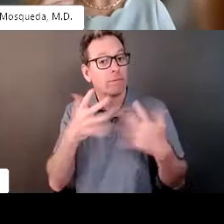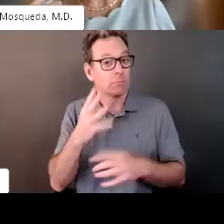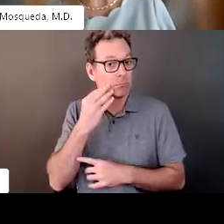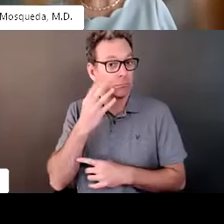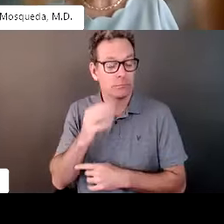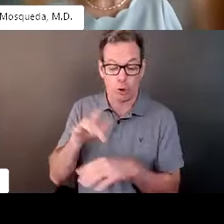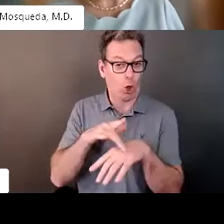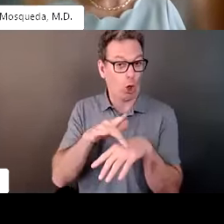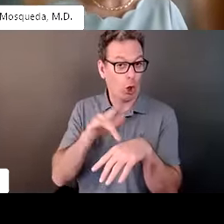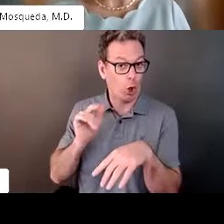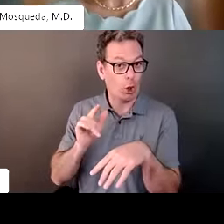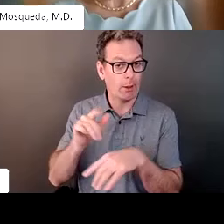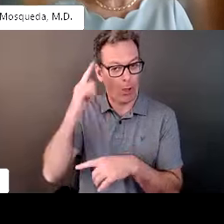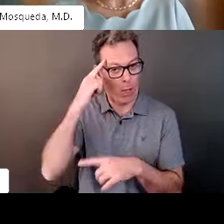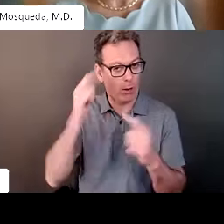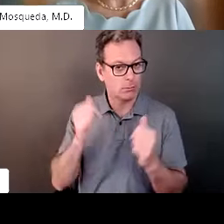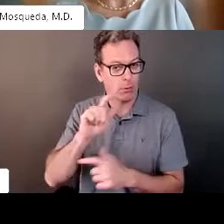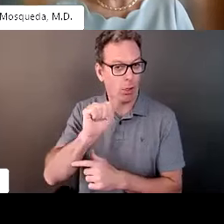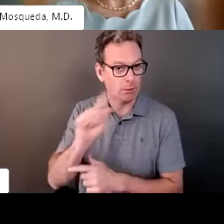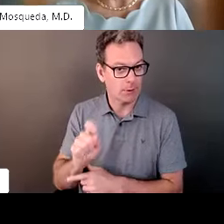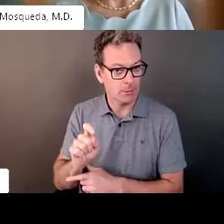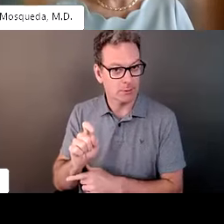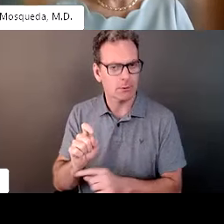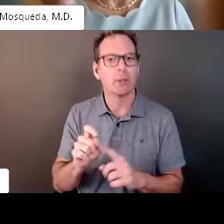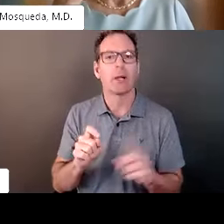confused and tend to have a lot of trouble with math.